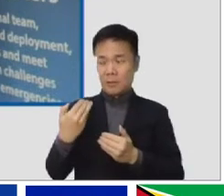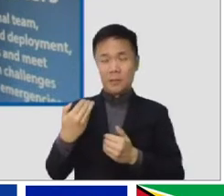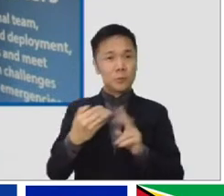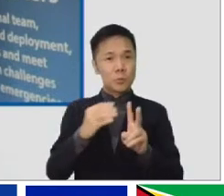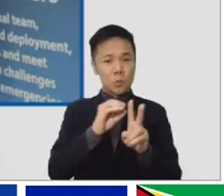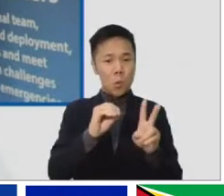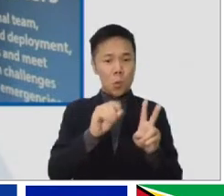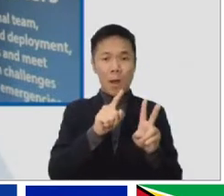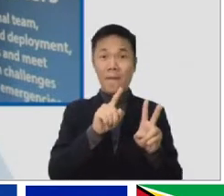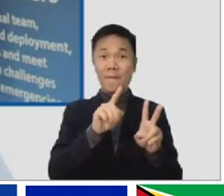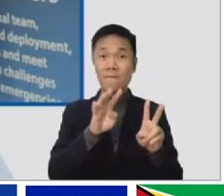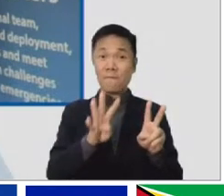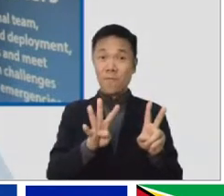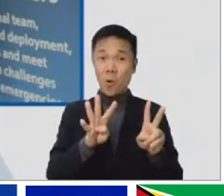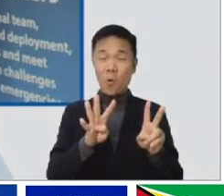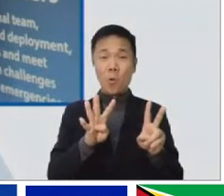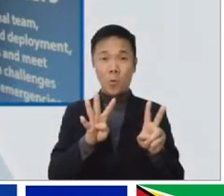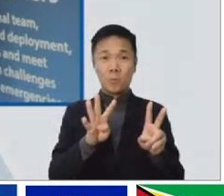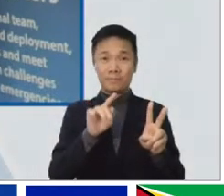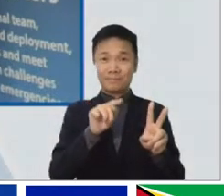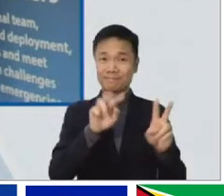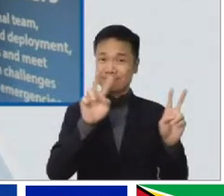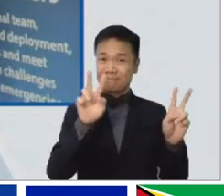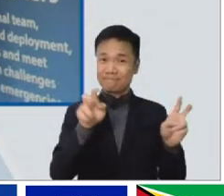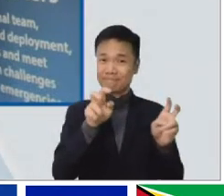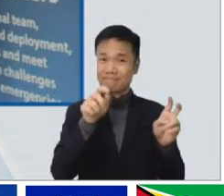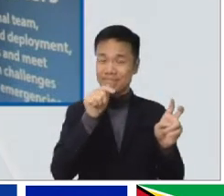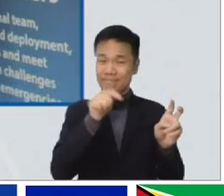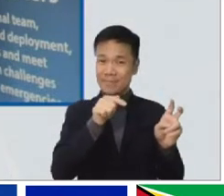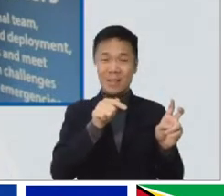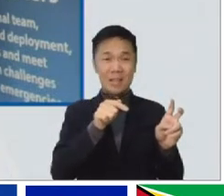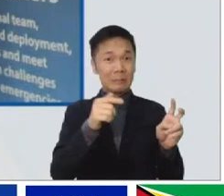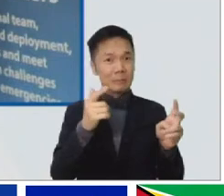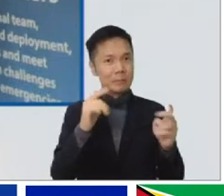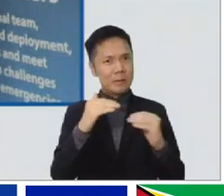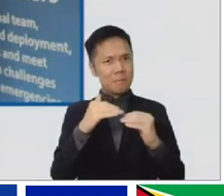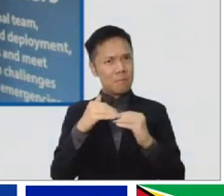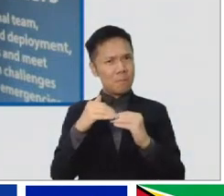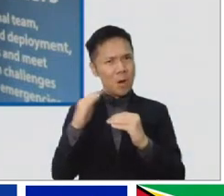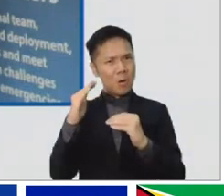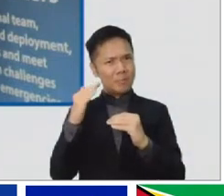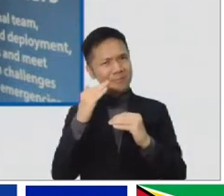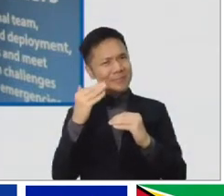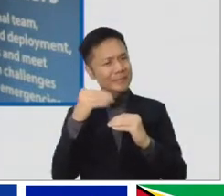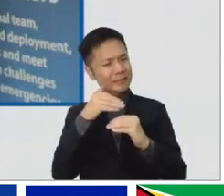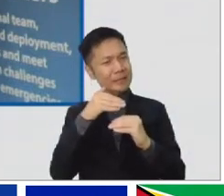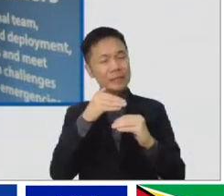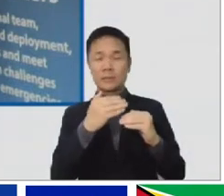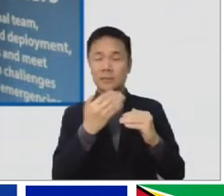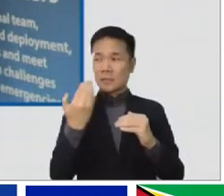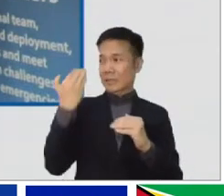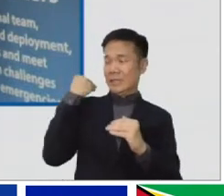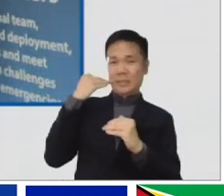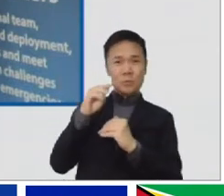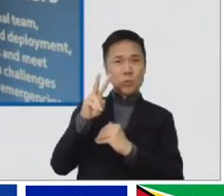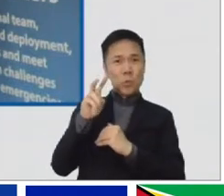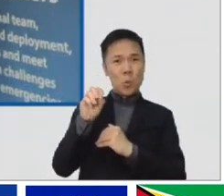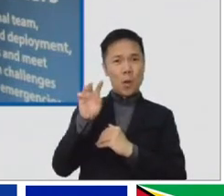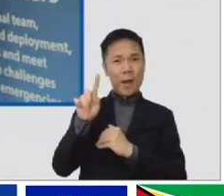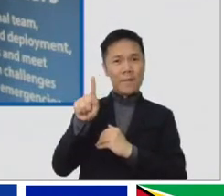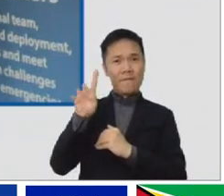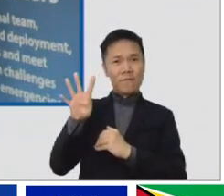thought. We had more than 30 references in health, including aspects